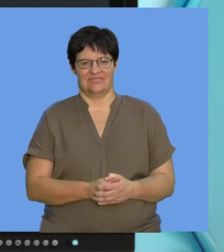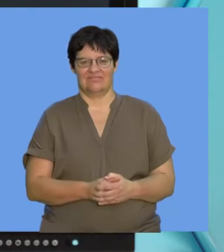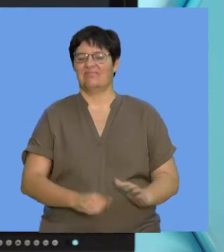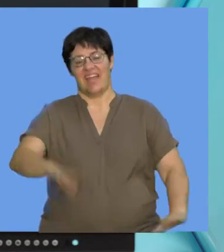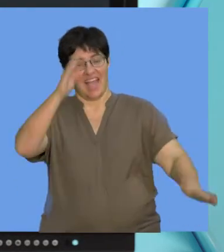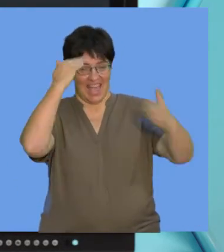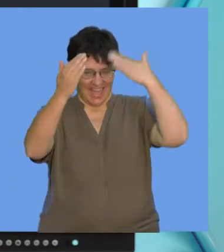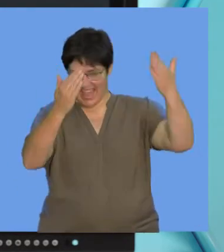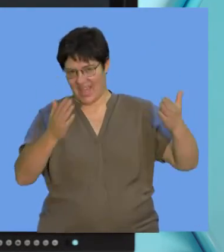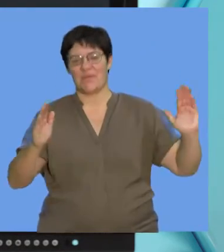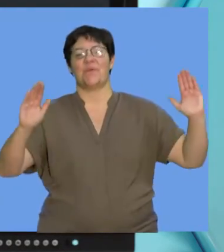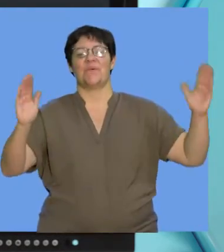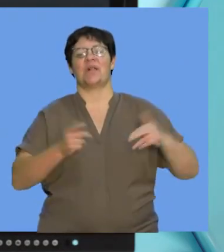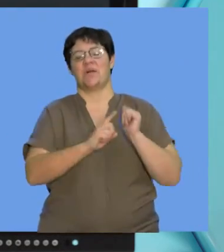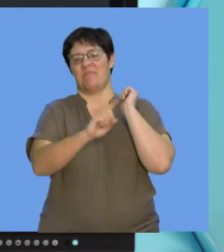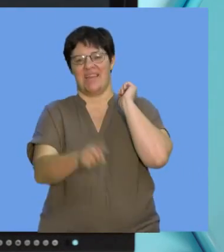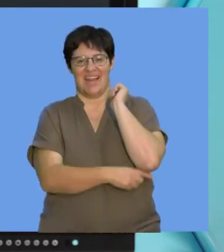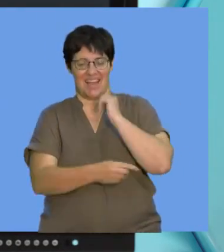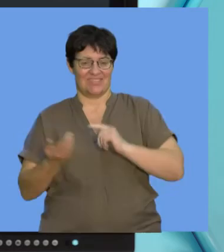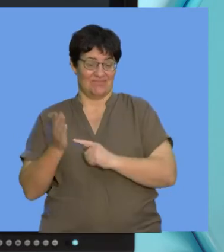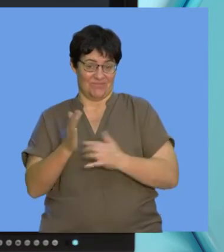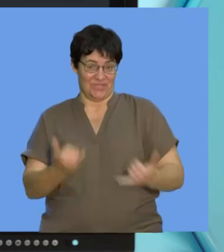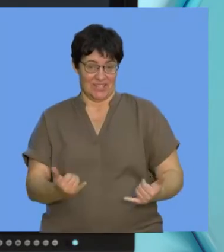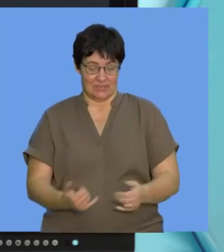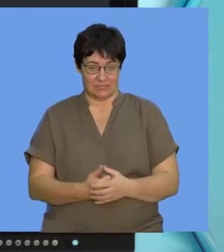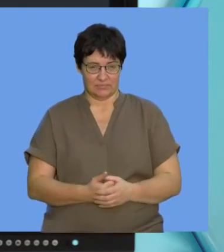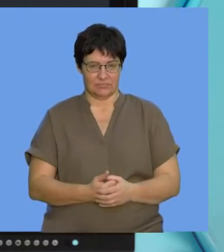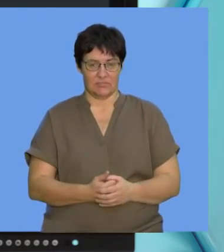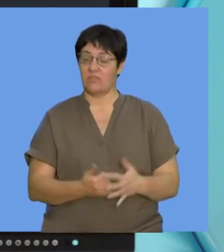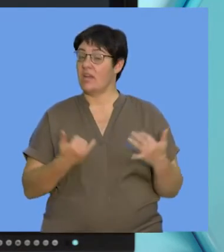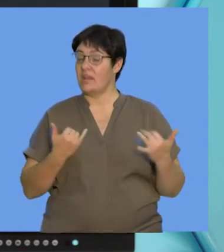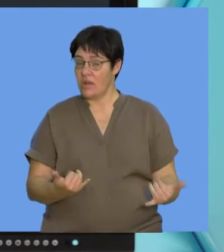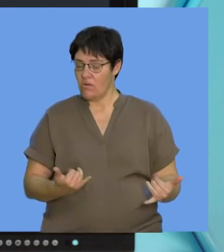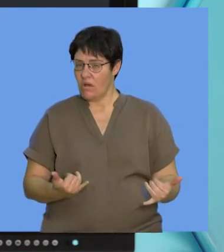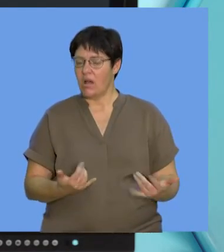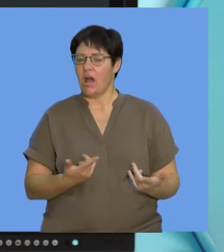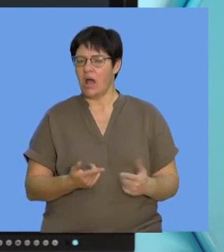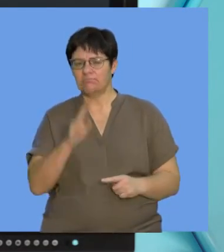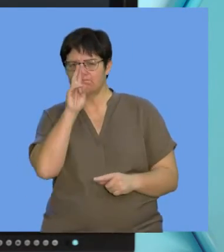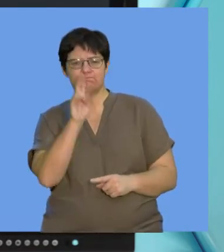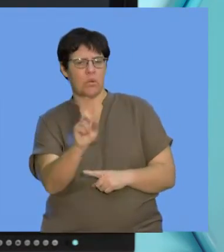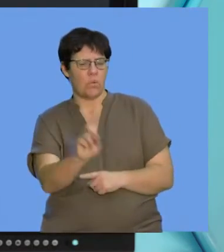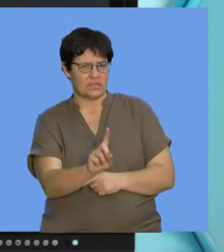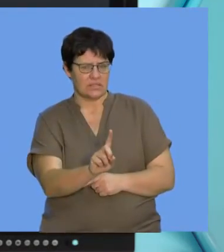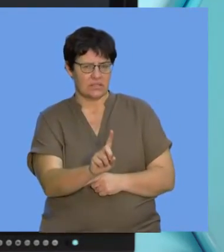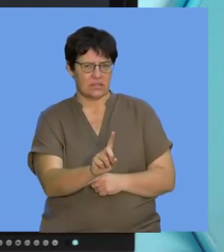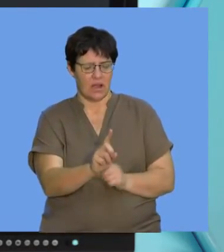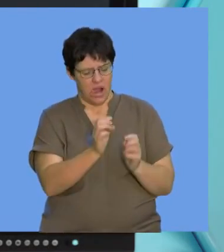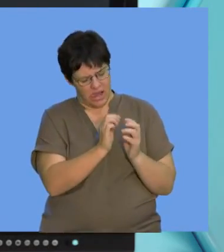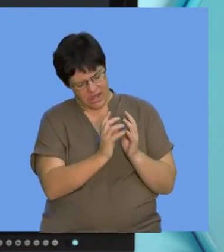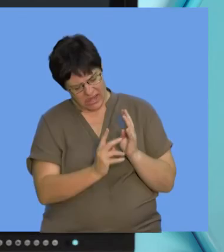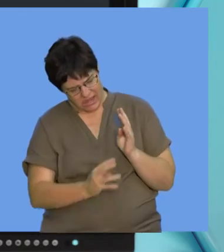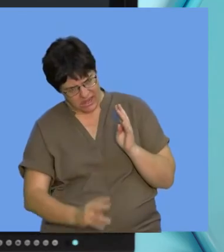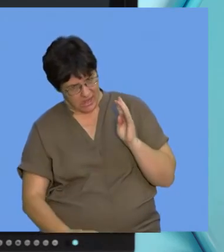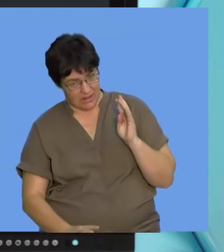Hi guys, welcome to the last segment of our show. So right now, guys, we've been looking at a whole lot of things.